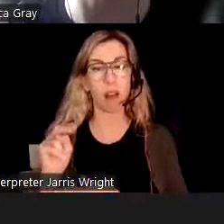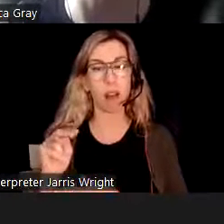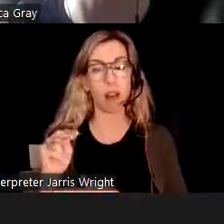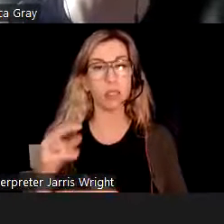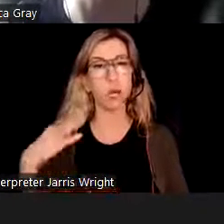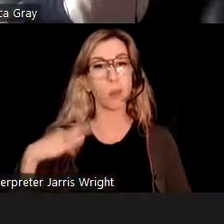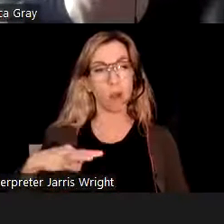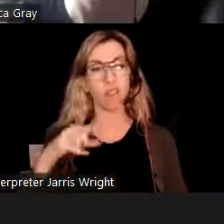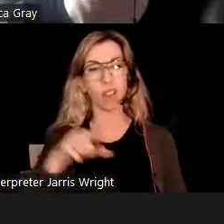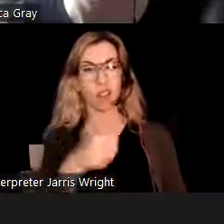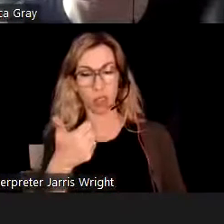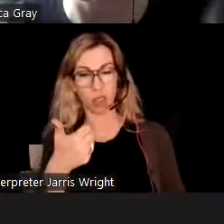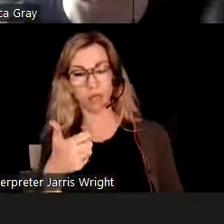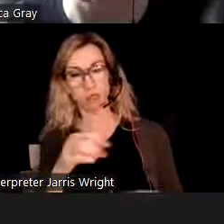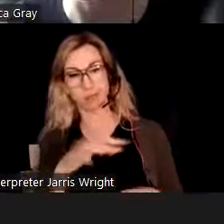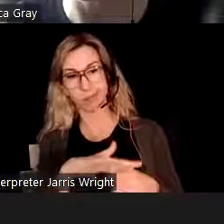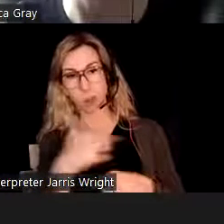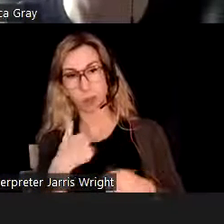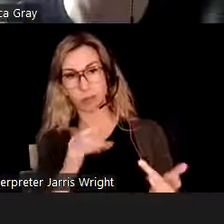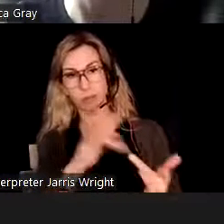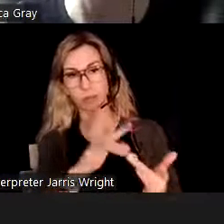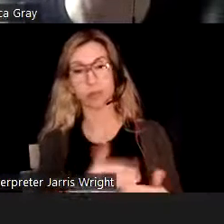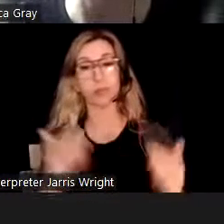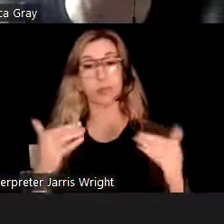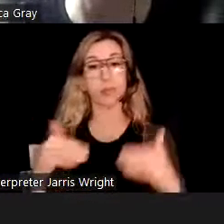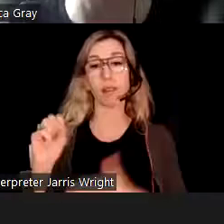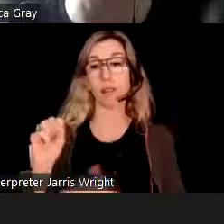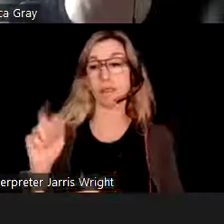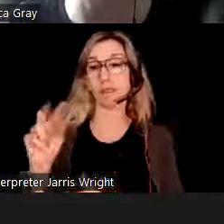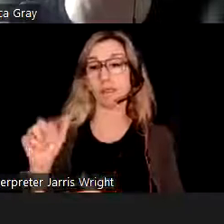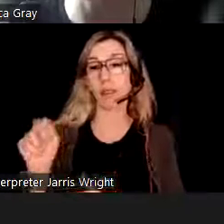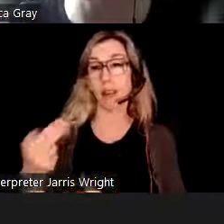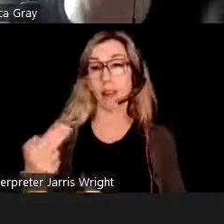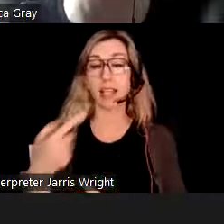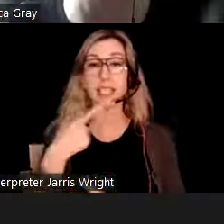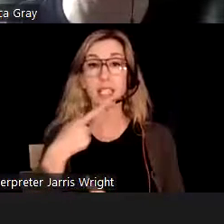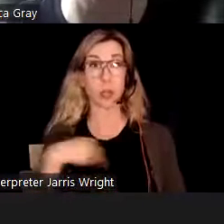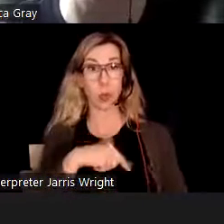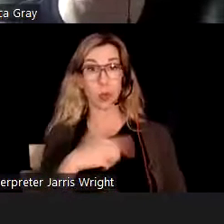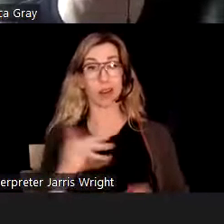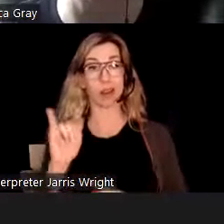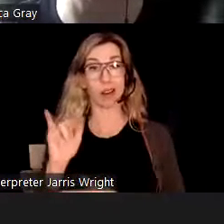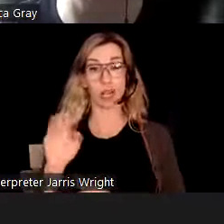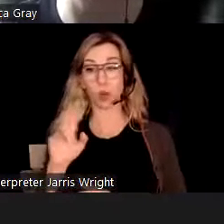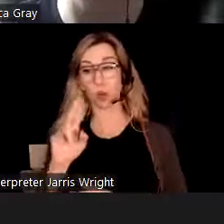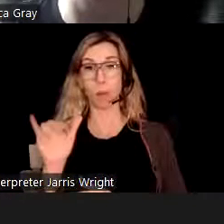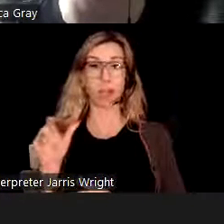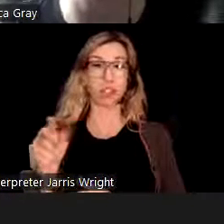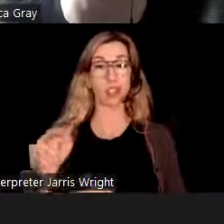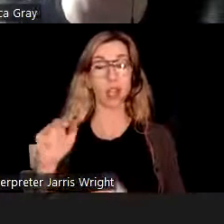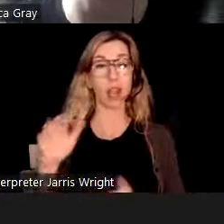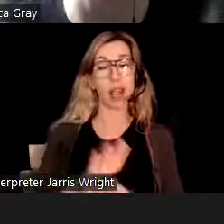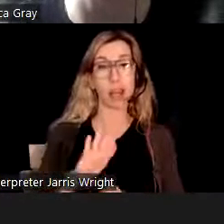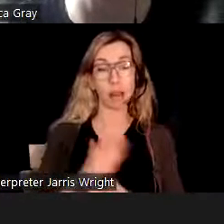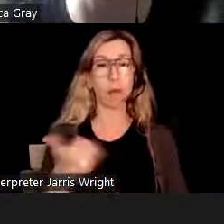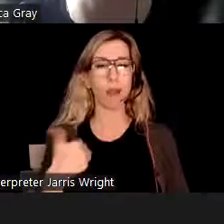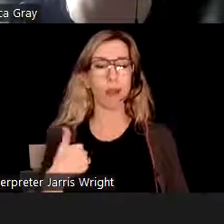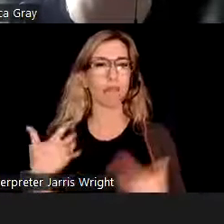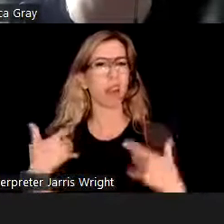can reach out to. Savannah says, we at the Incubation Academy have a healthy list of almost